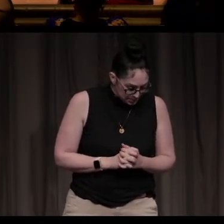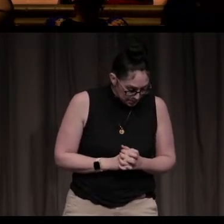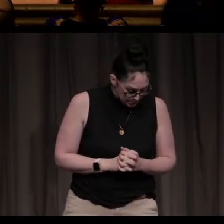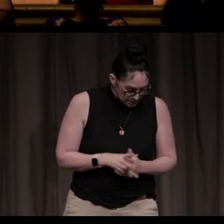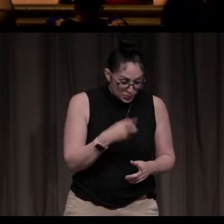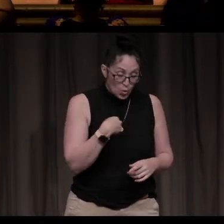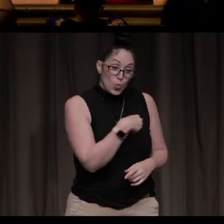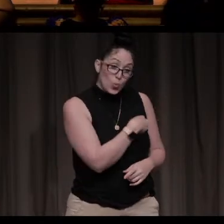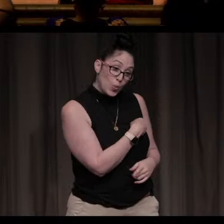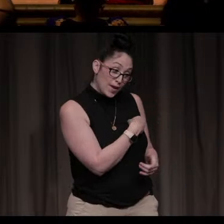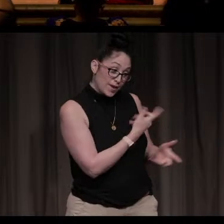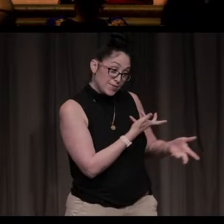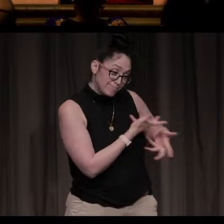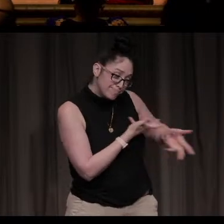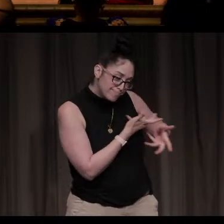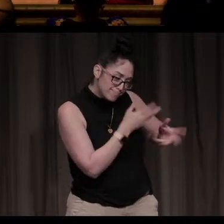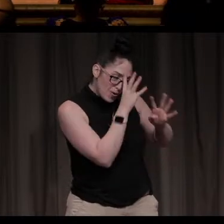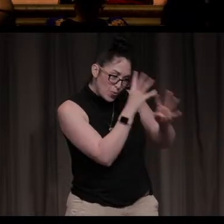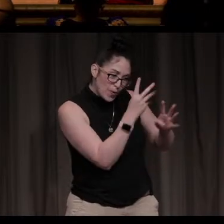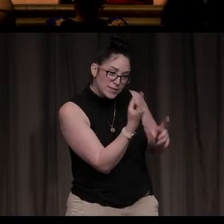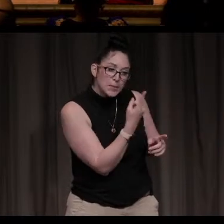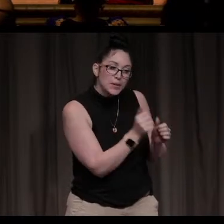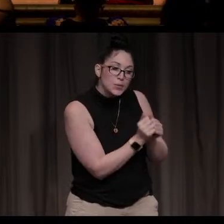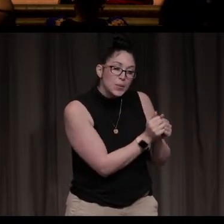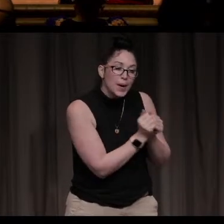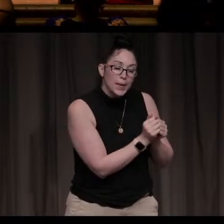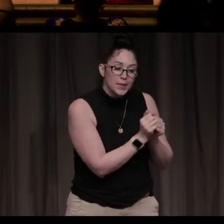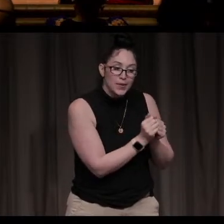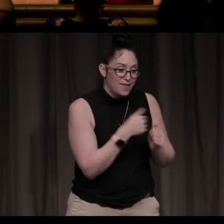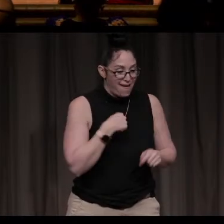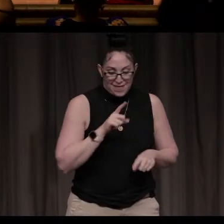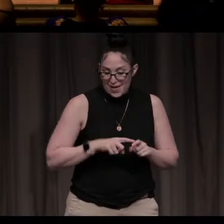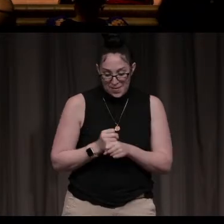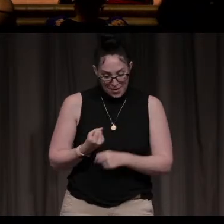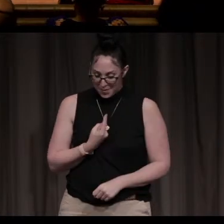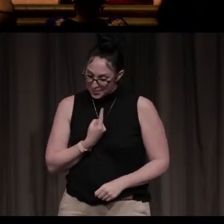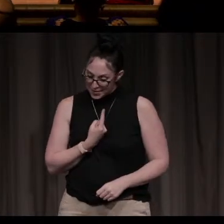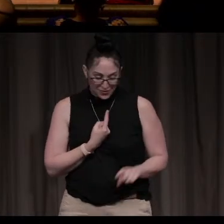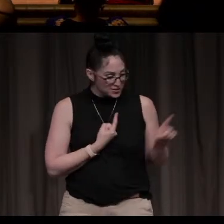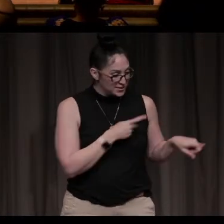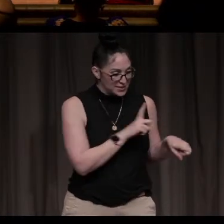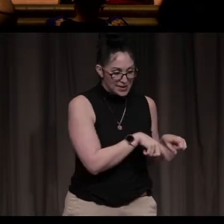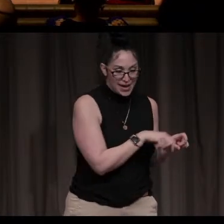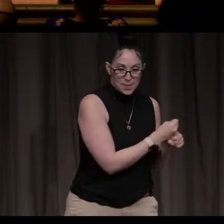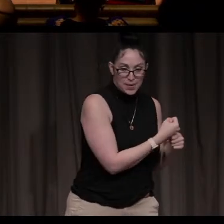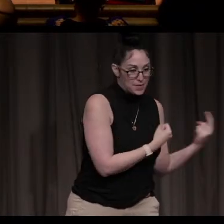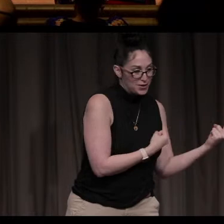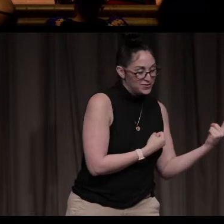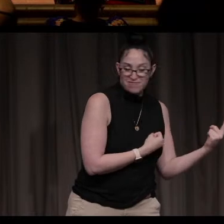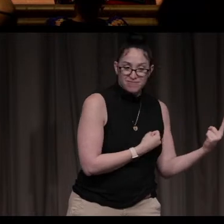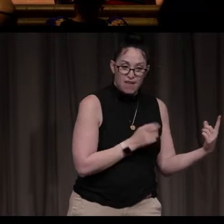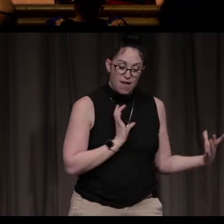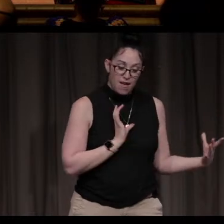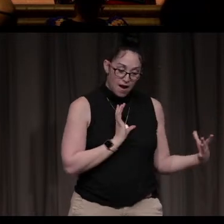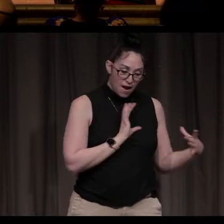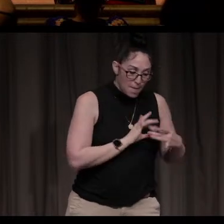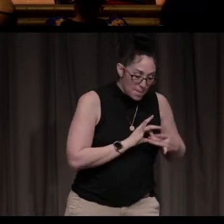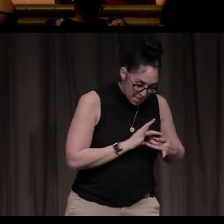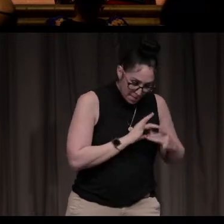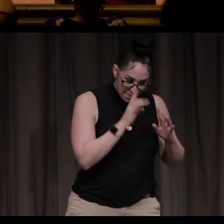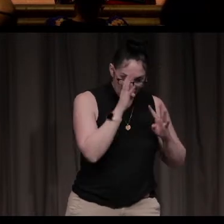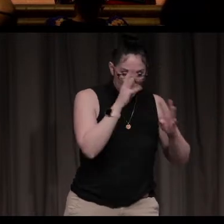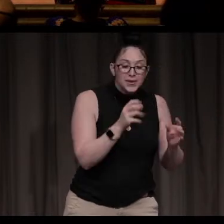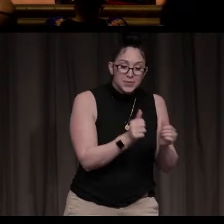we created something together, and something that I wouldn't have made by myself, or maybe Khadijah wouldn't have made by herself. It was something that we did